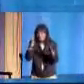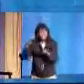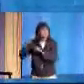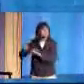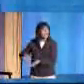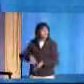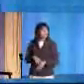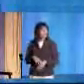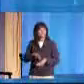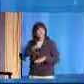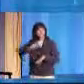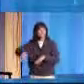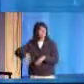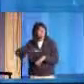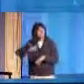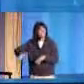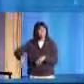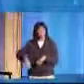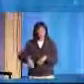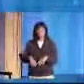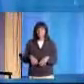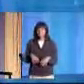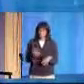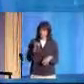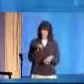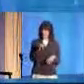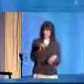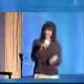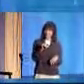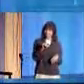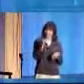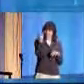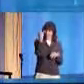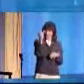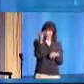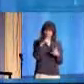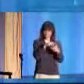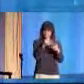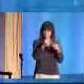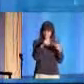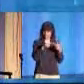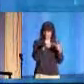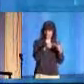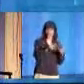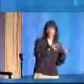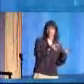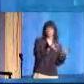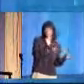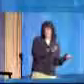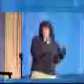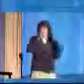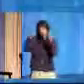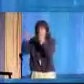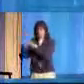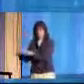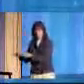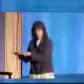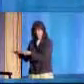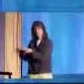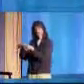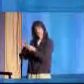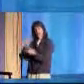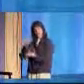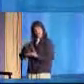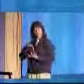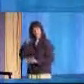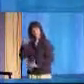you apply it to spirituality, sitting in a contemplative state of mind, being broad,